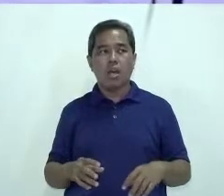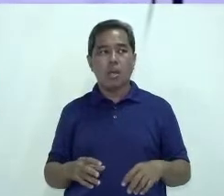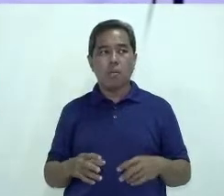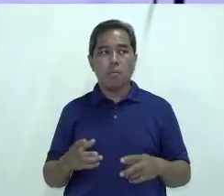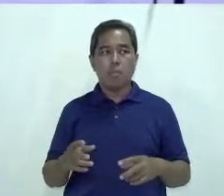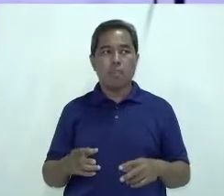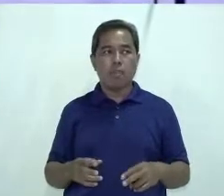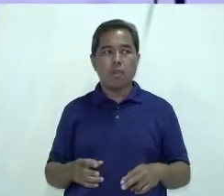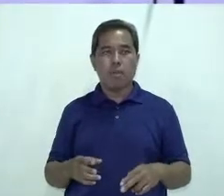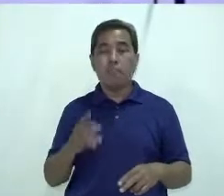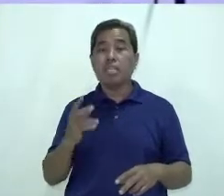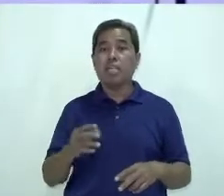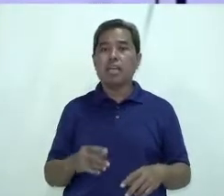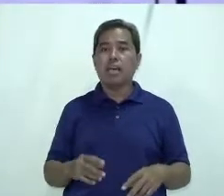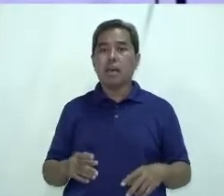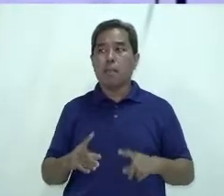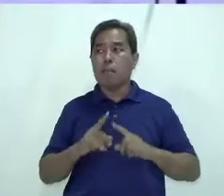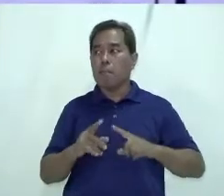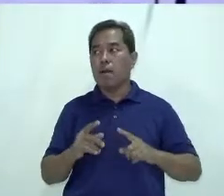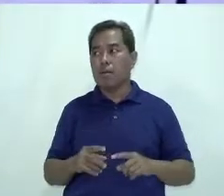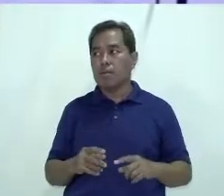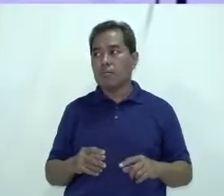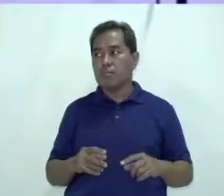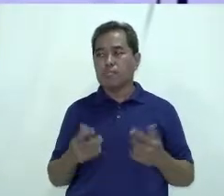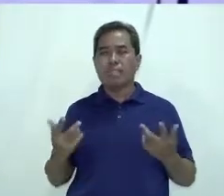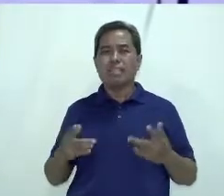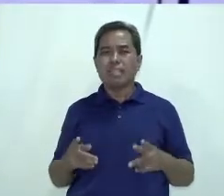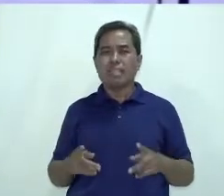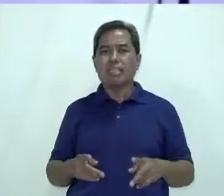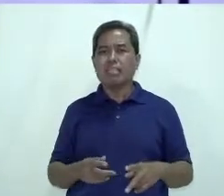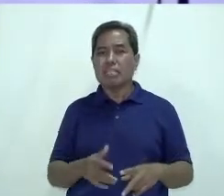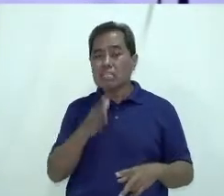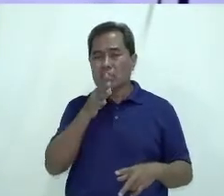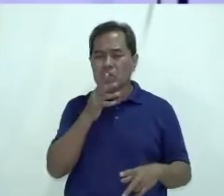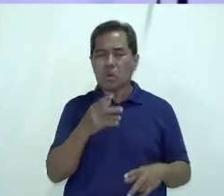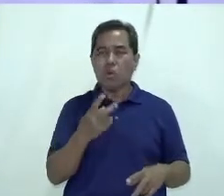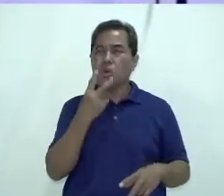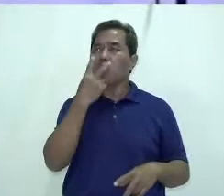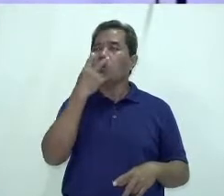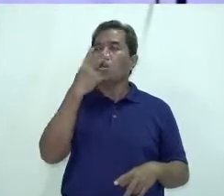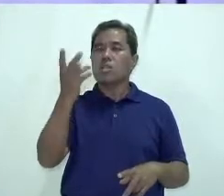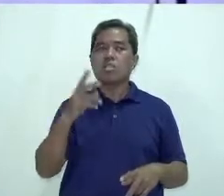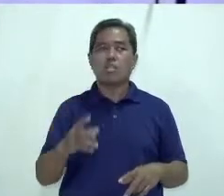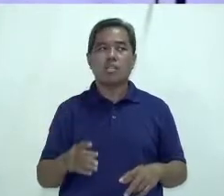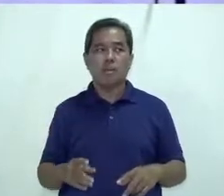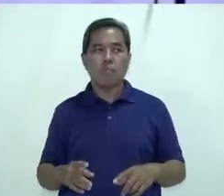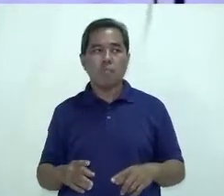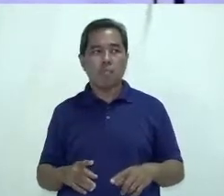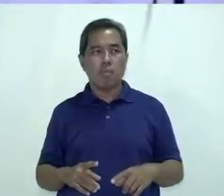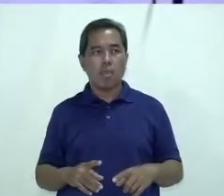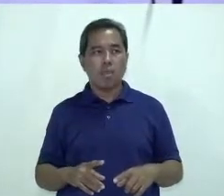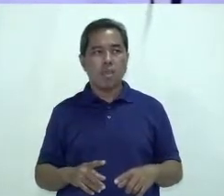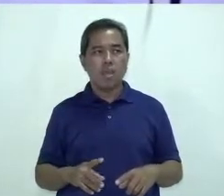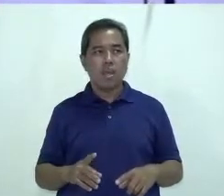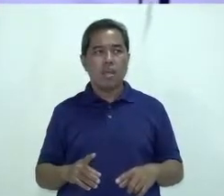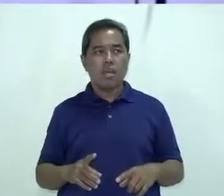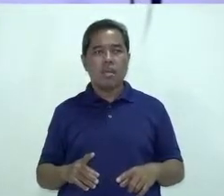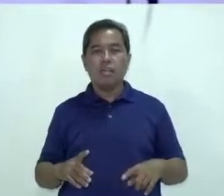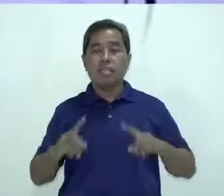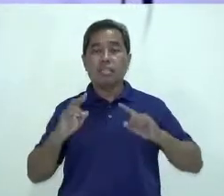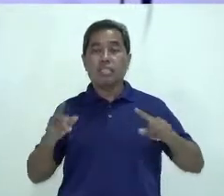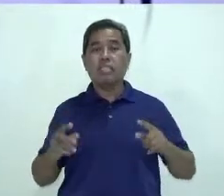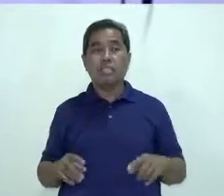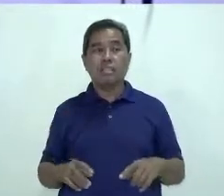ability to predict its false predictions, the future. And what they didn't know, I'm sure Paul and Silas didn't know this, that this